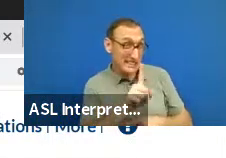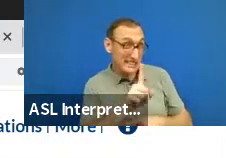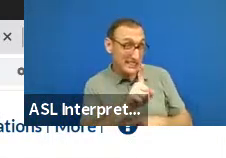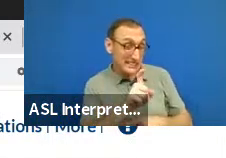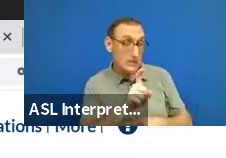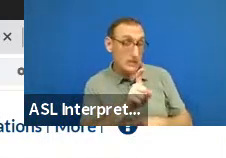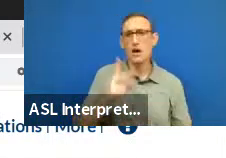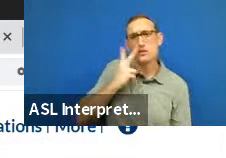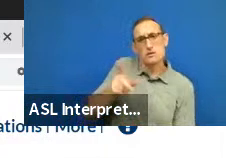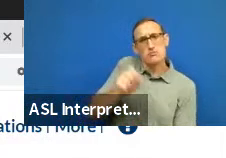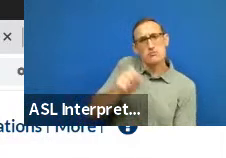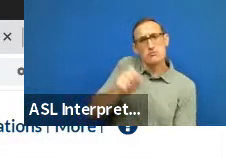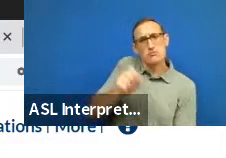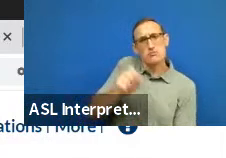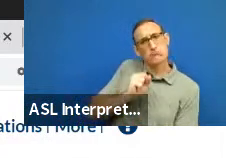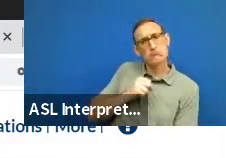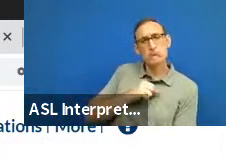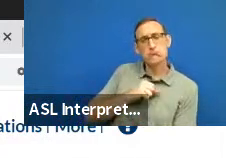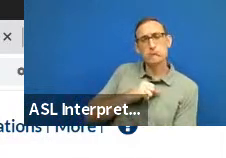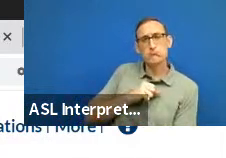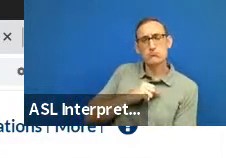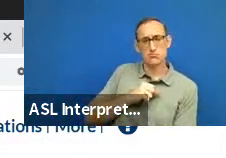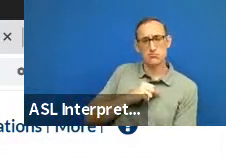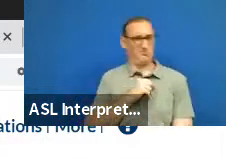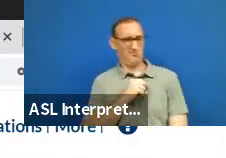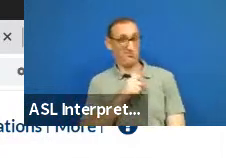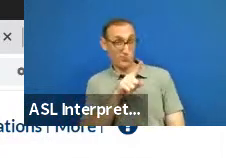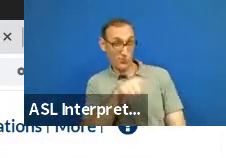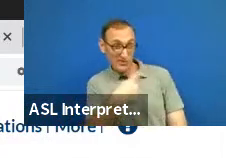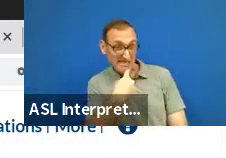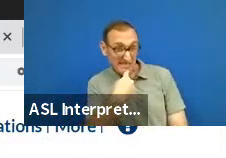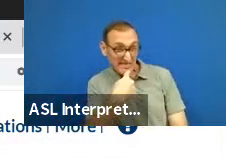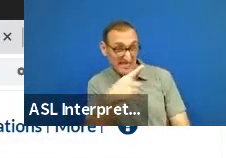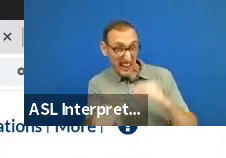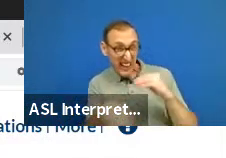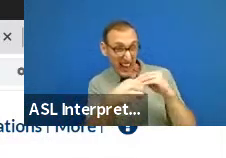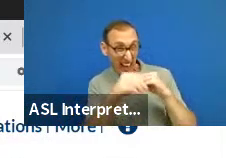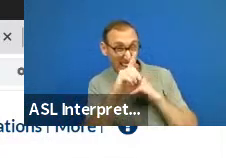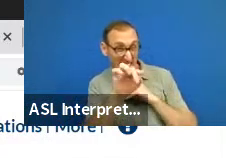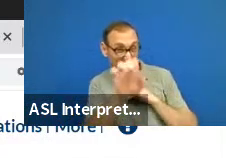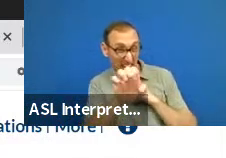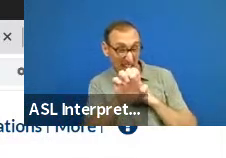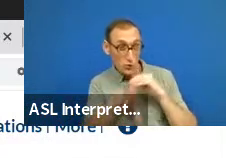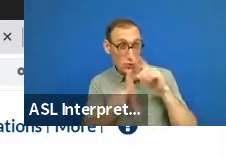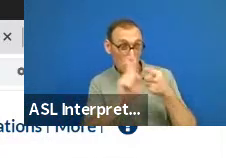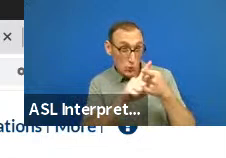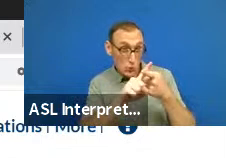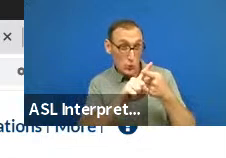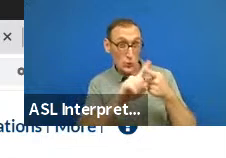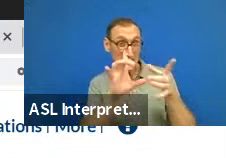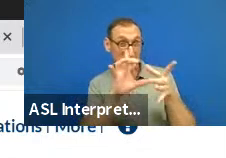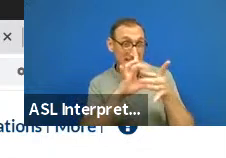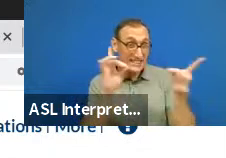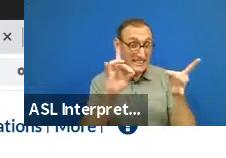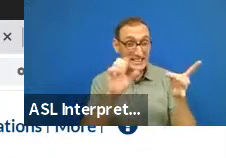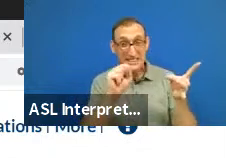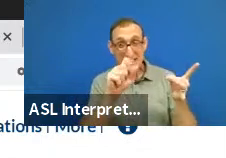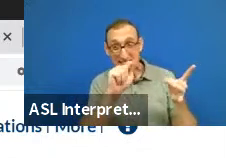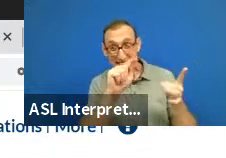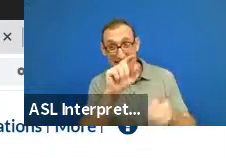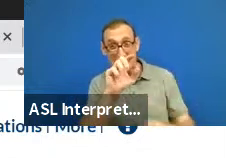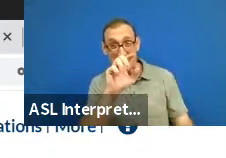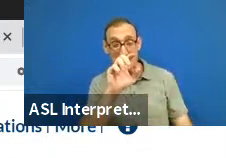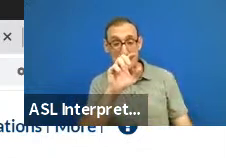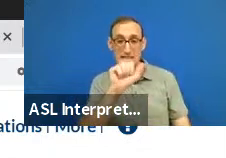Yes, I see that. But you're saying add that to the statement itself? Yes.